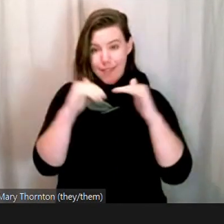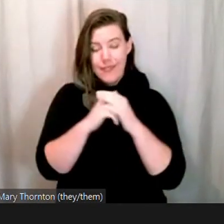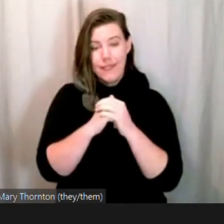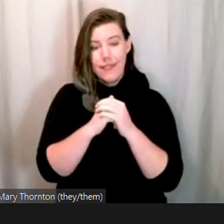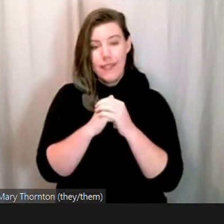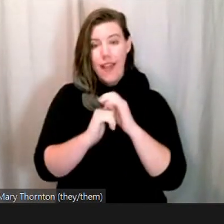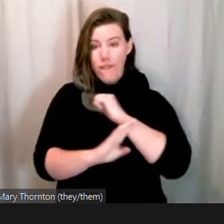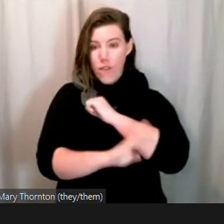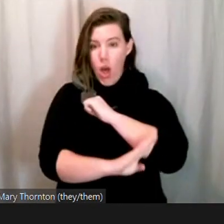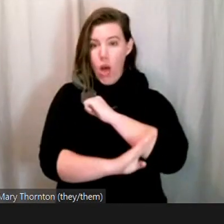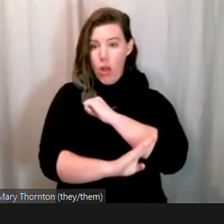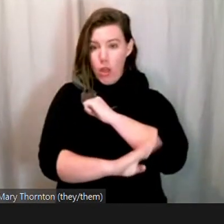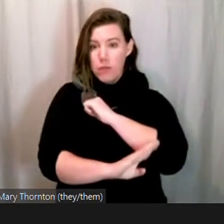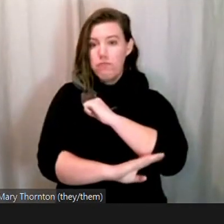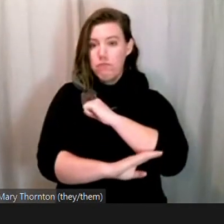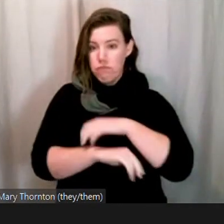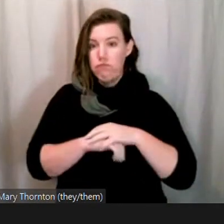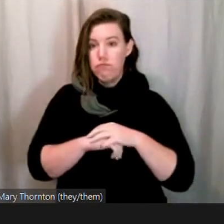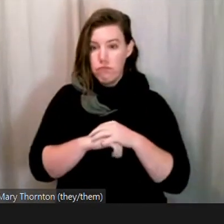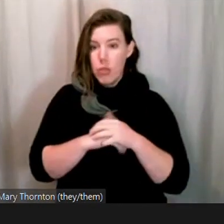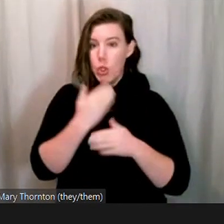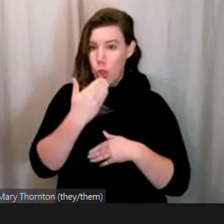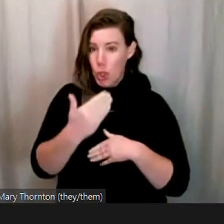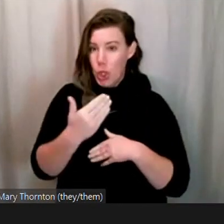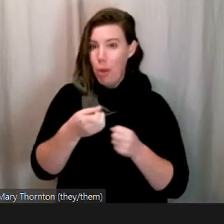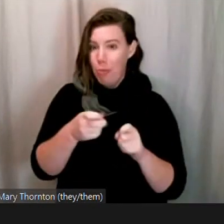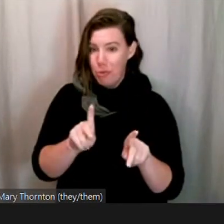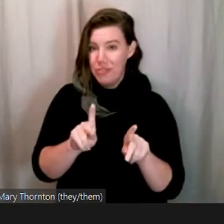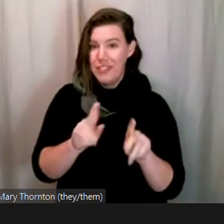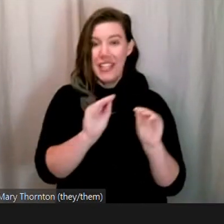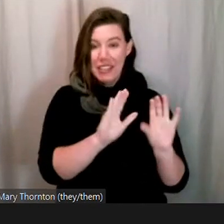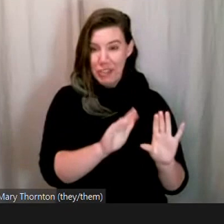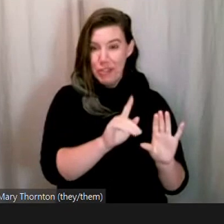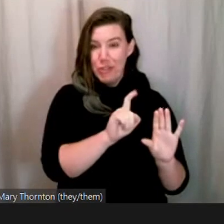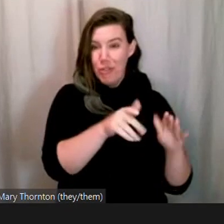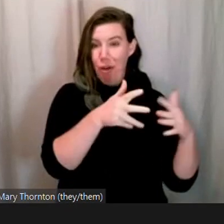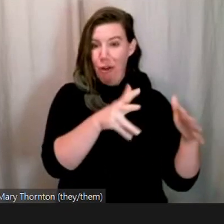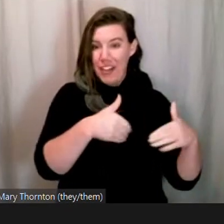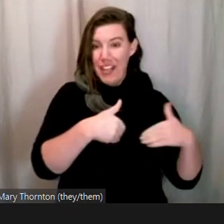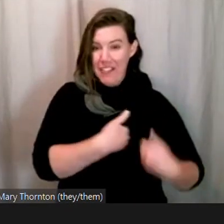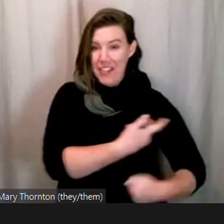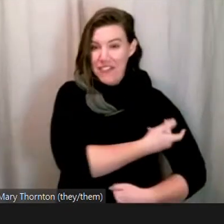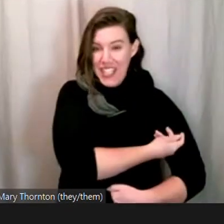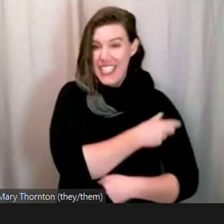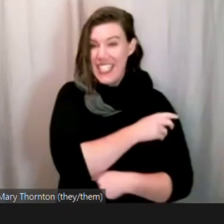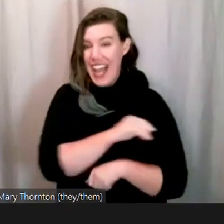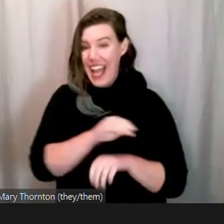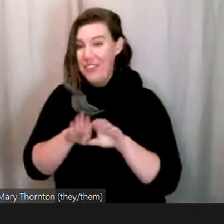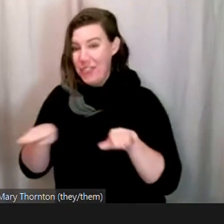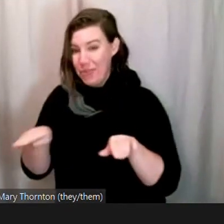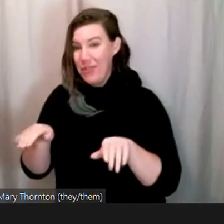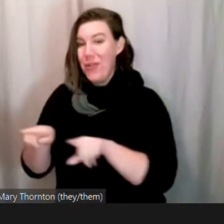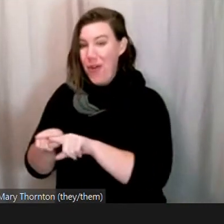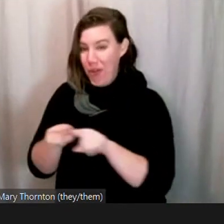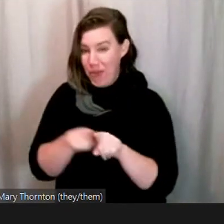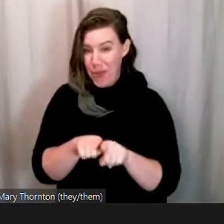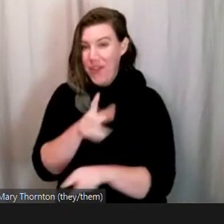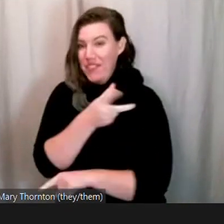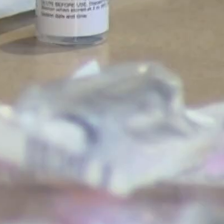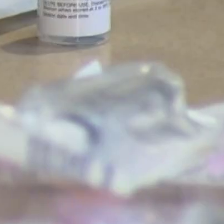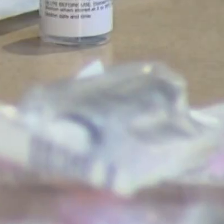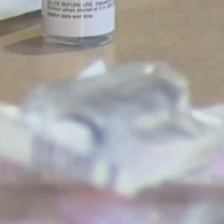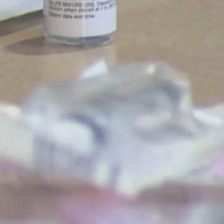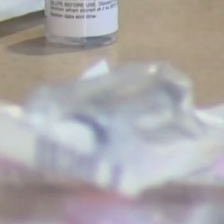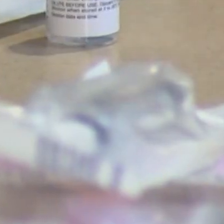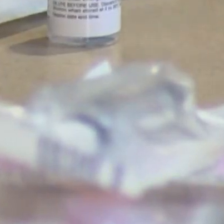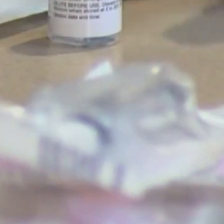come fall, we should, the teacher should be immunized and the kids should be immunized. And we could have that back to